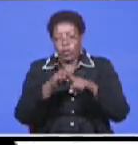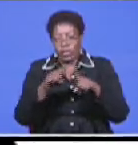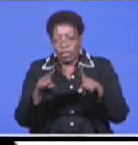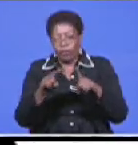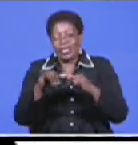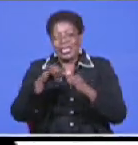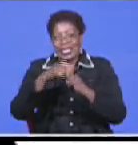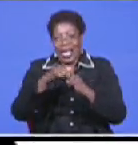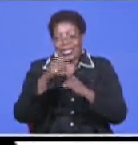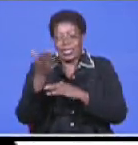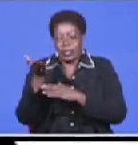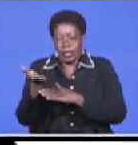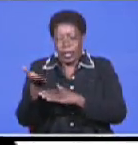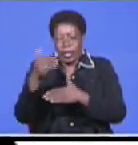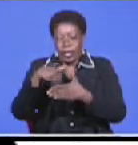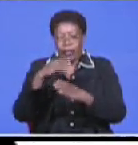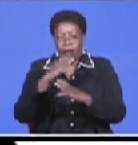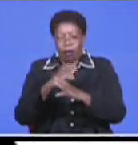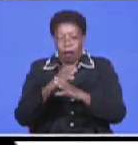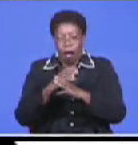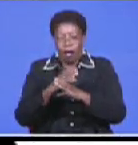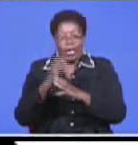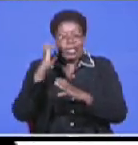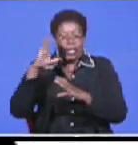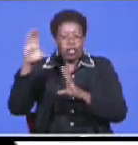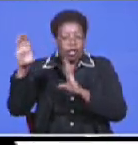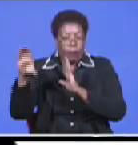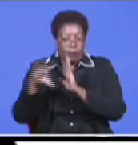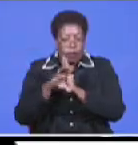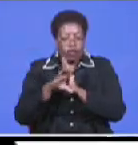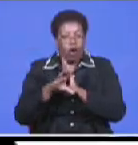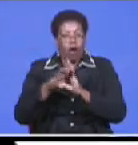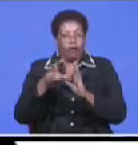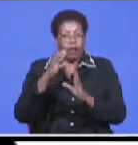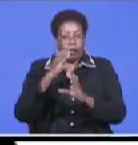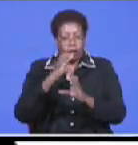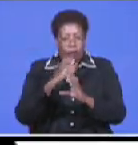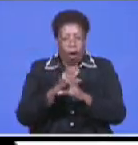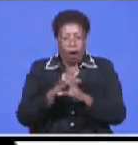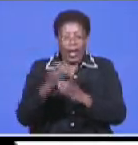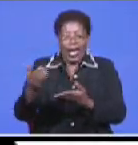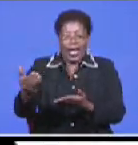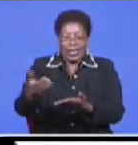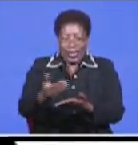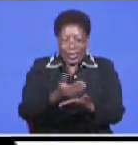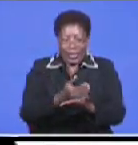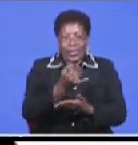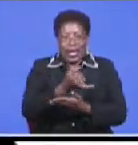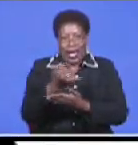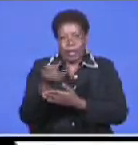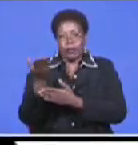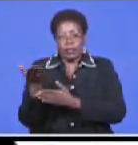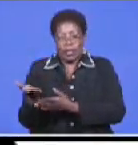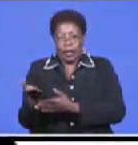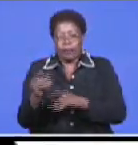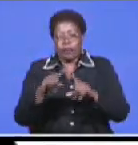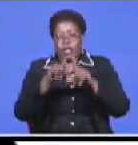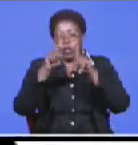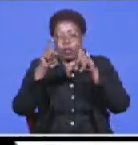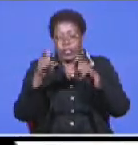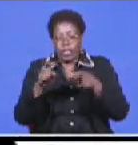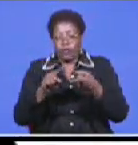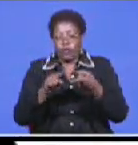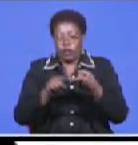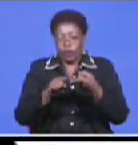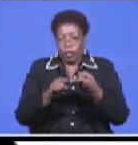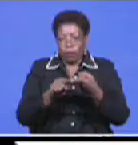calibers. The detective said he photographed the vehicle and collected exhibit items. He testified that he also dusted the vehicle for fingerprints